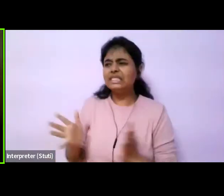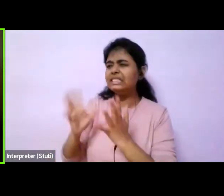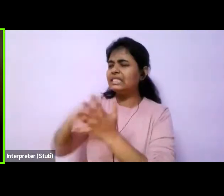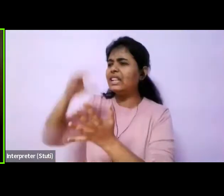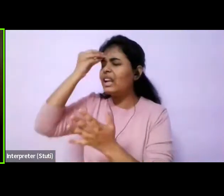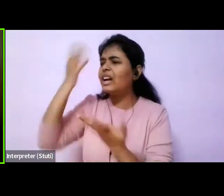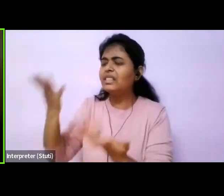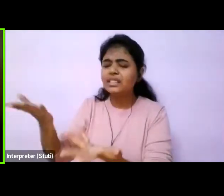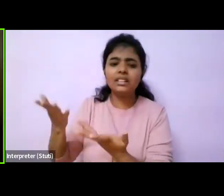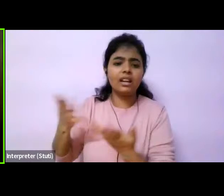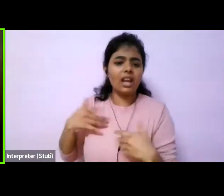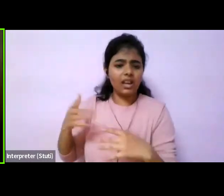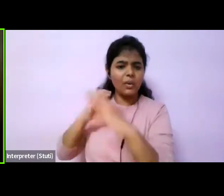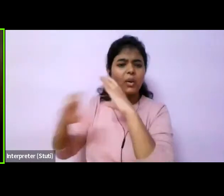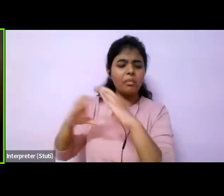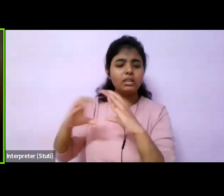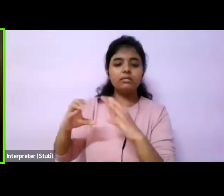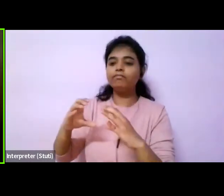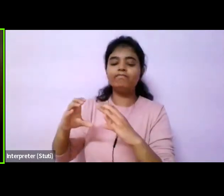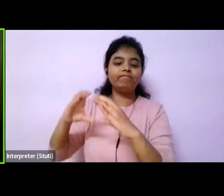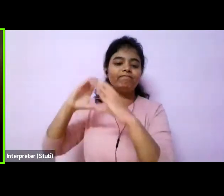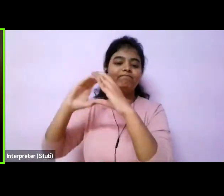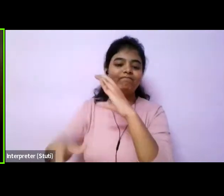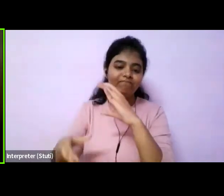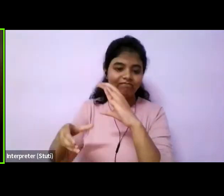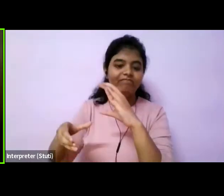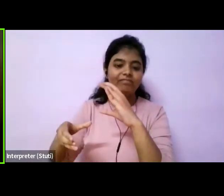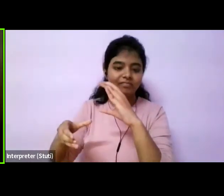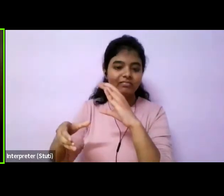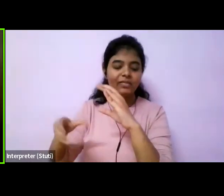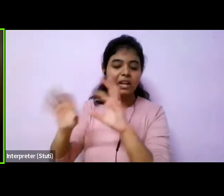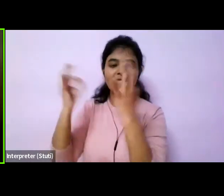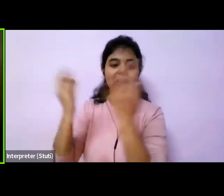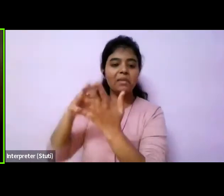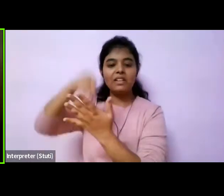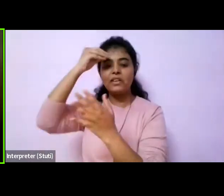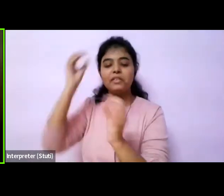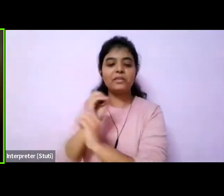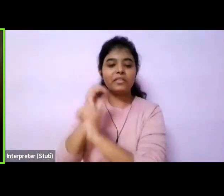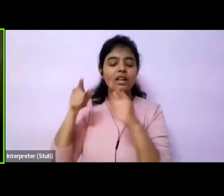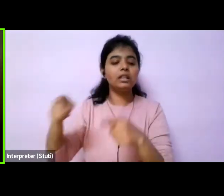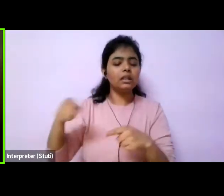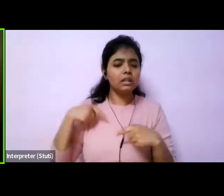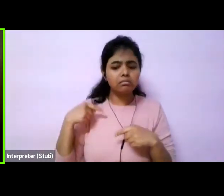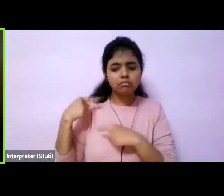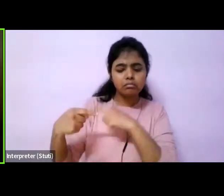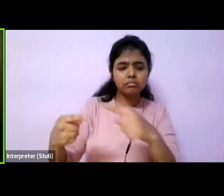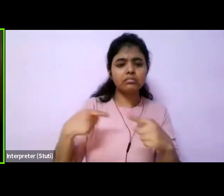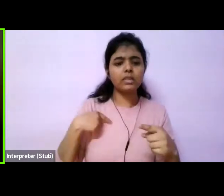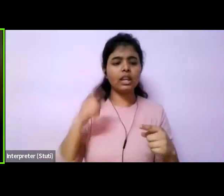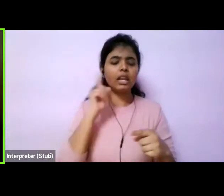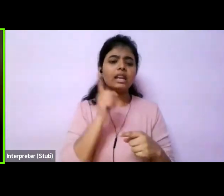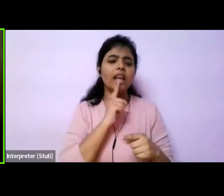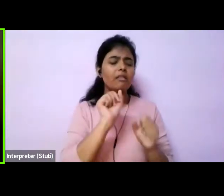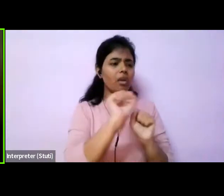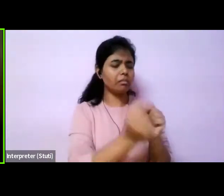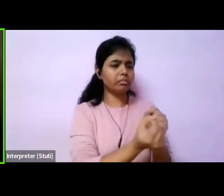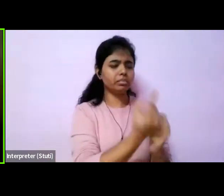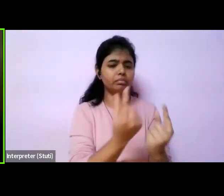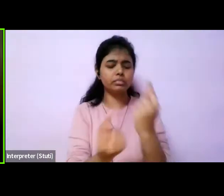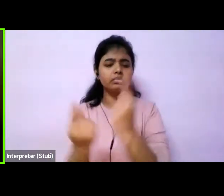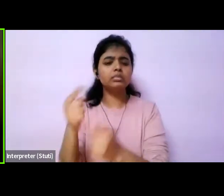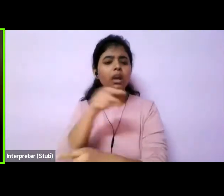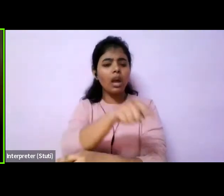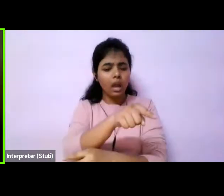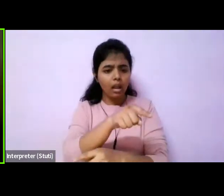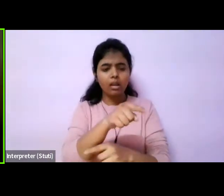to communicate better never occurred to him either. This caused him, as with many other deaf pointed out in Friedner's study, to